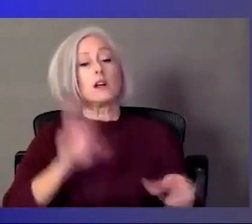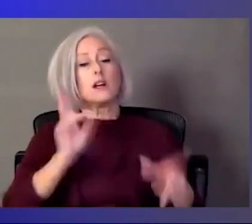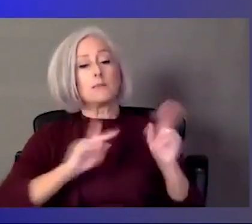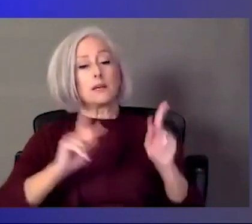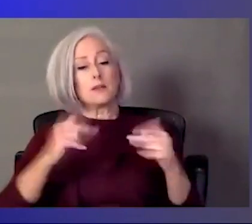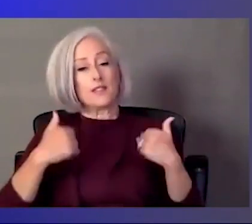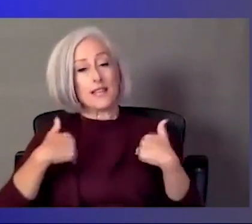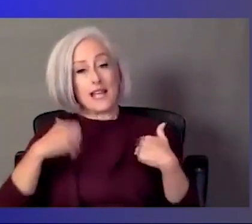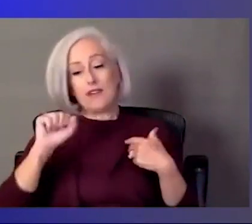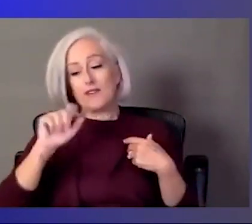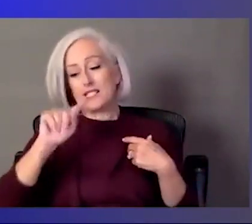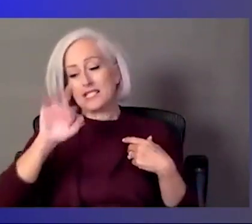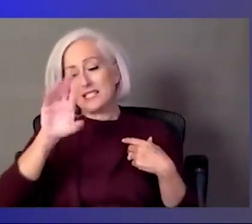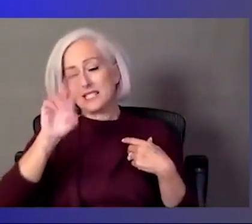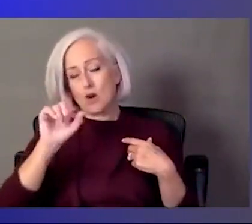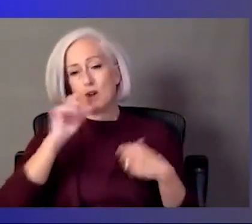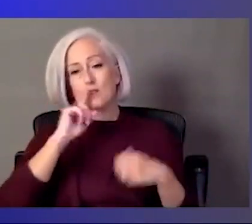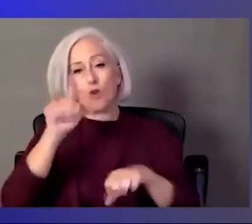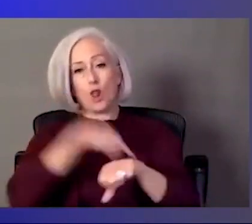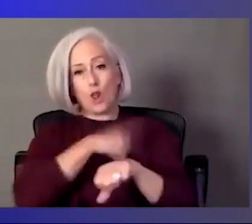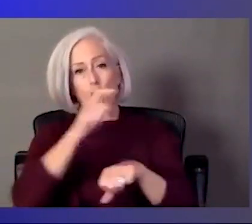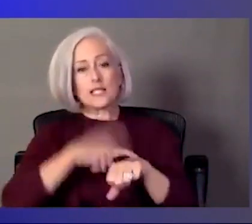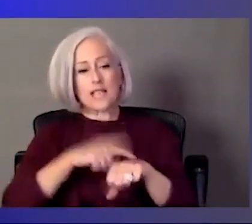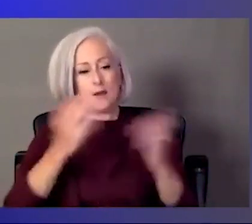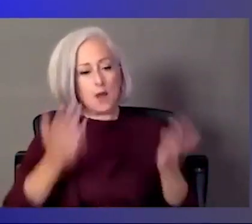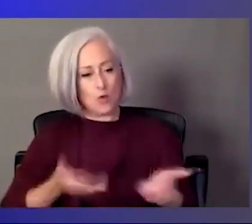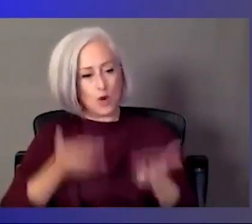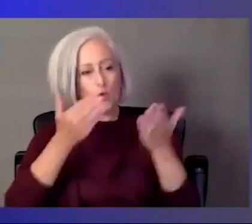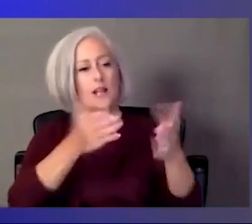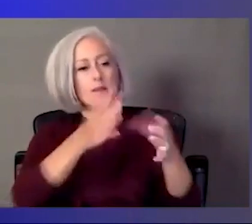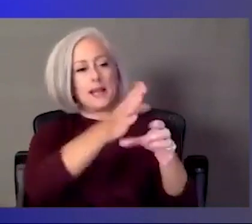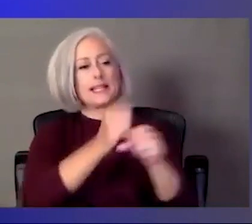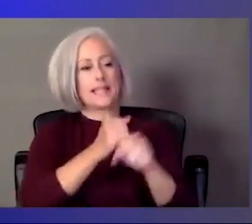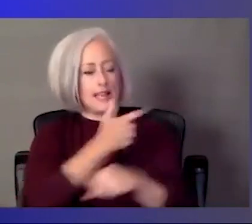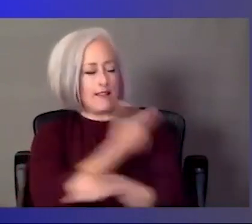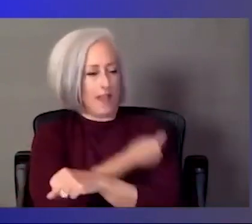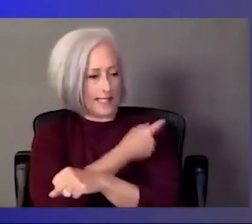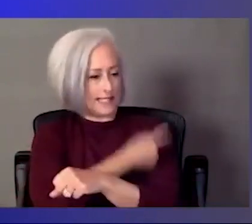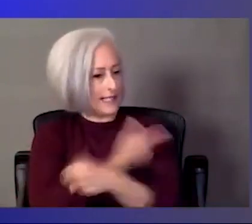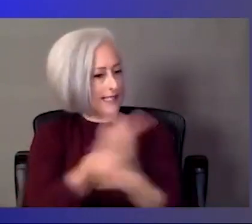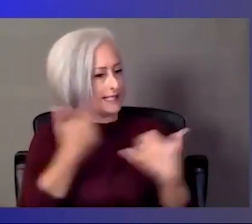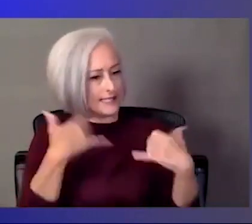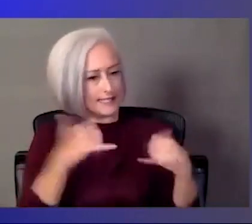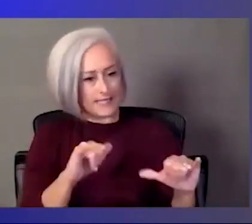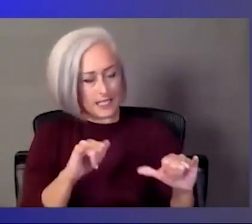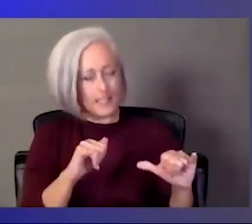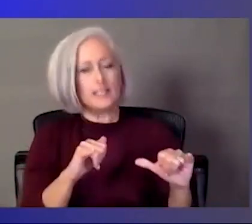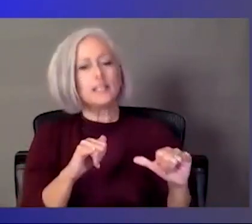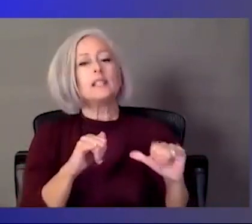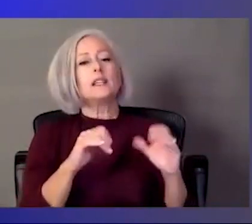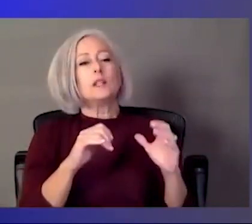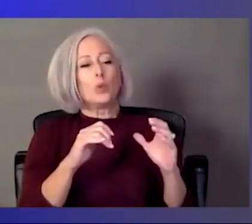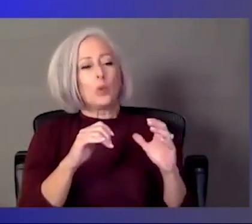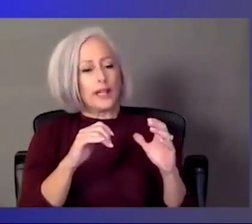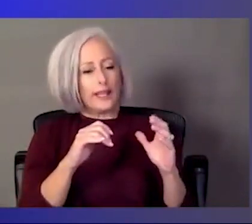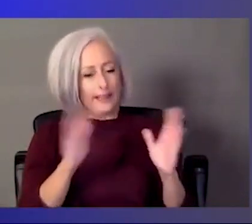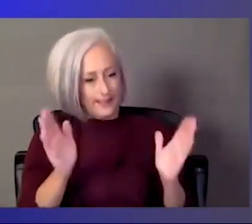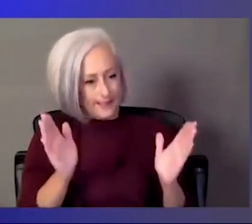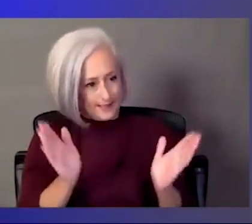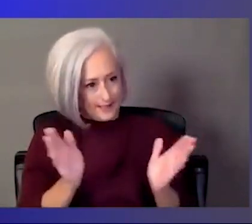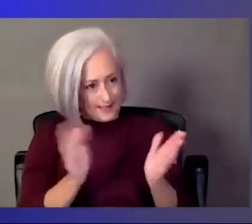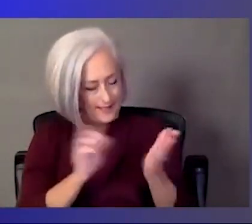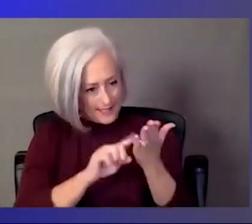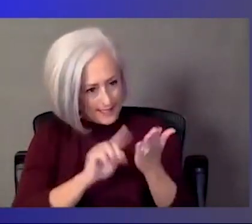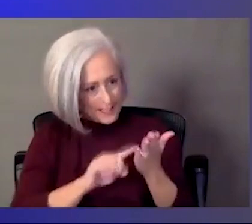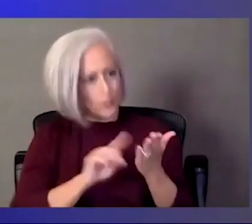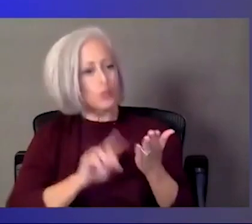long period of time, we recommend that they get vaccinated. We're increasingly able to check and see what their responses look like. The